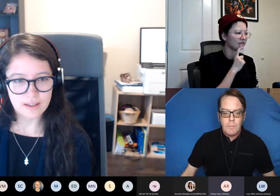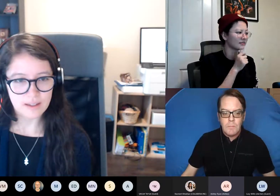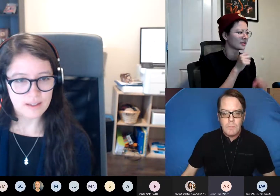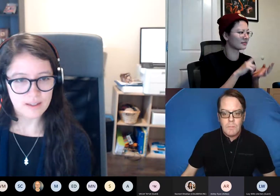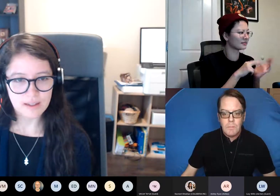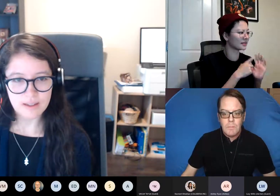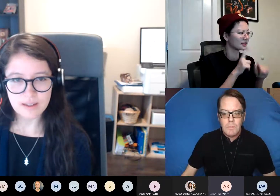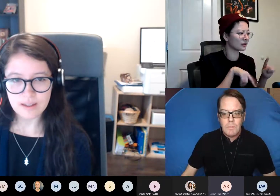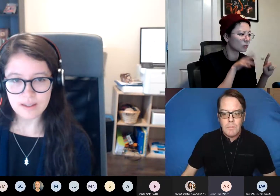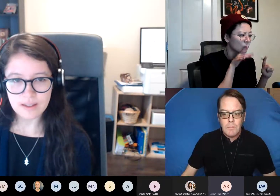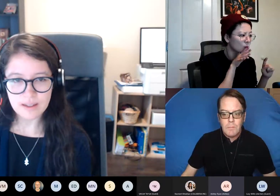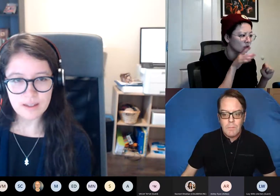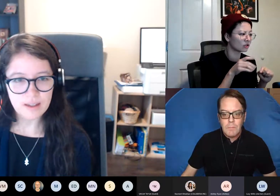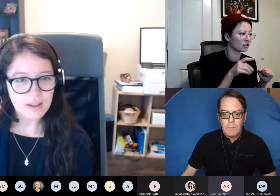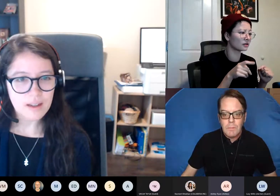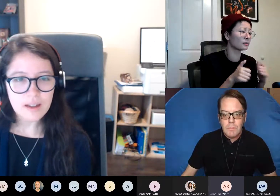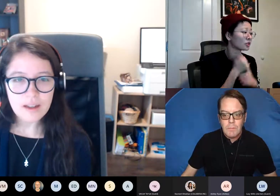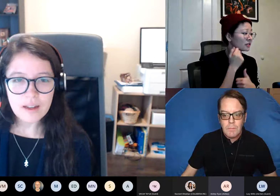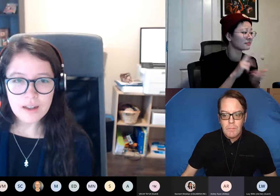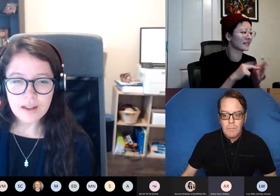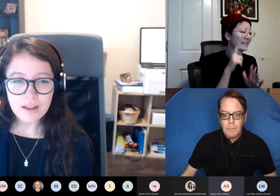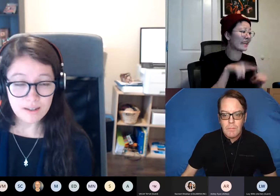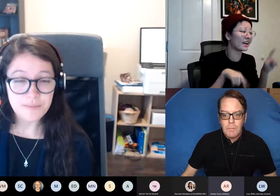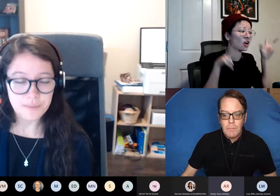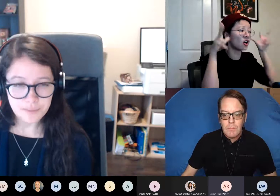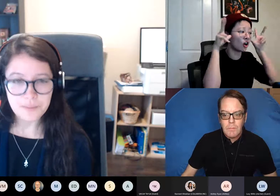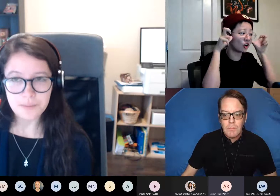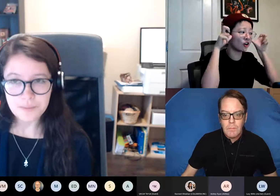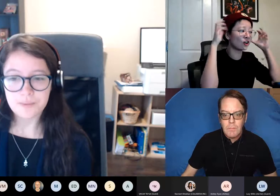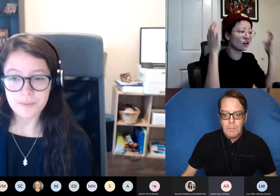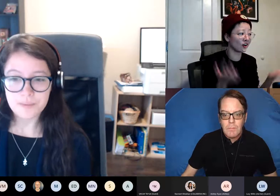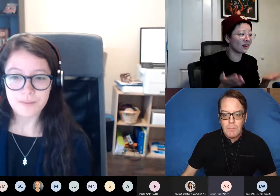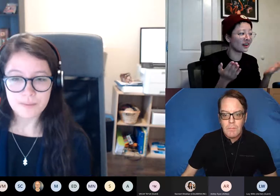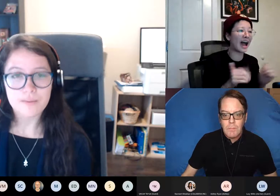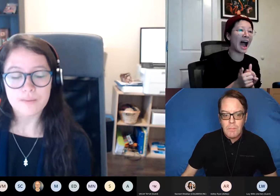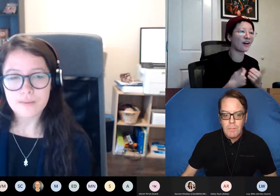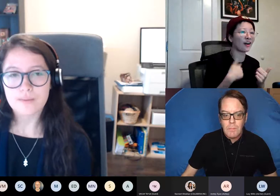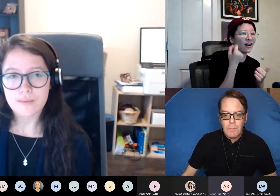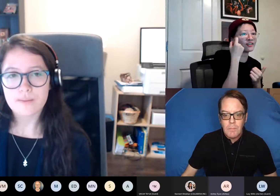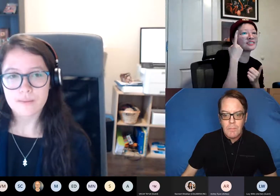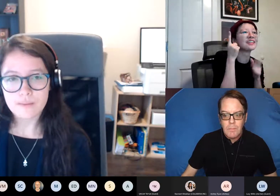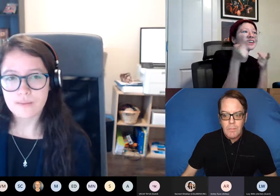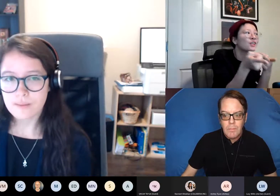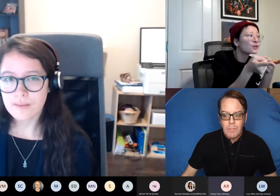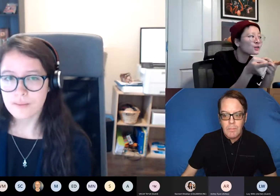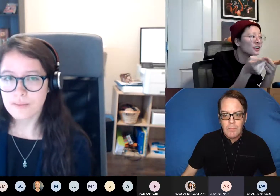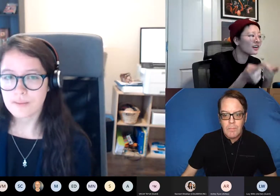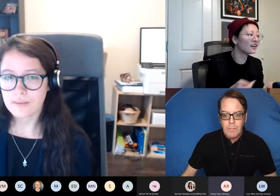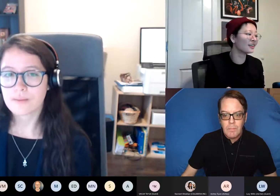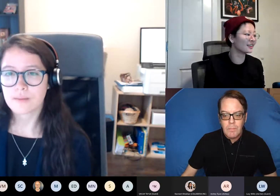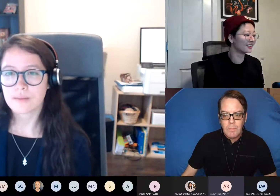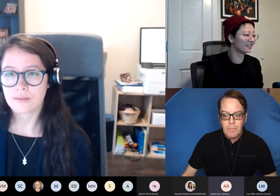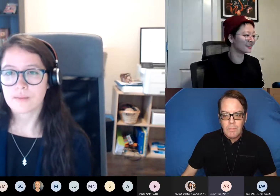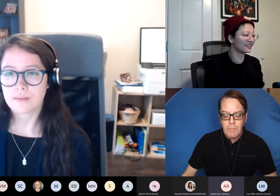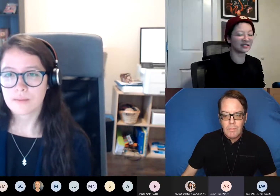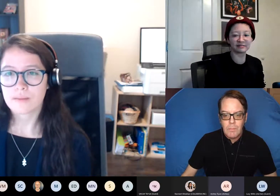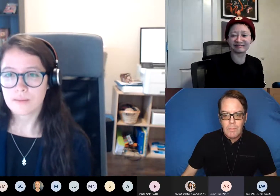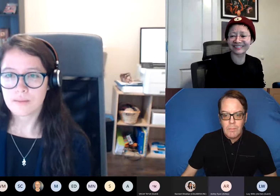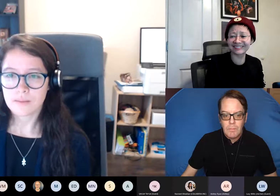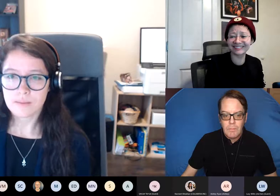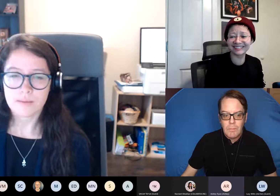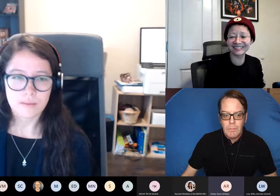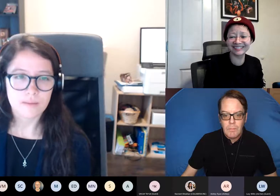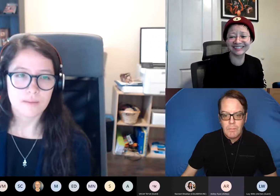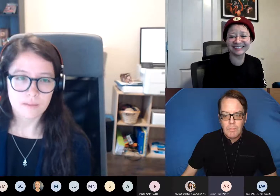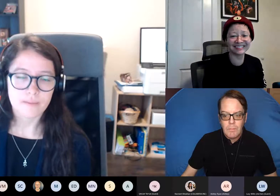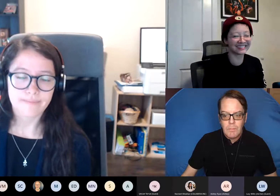person understands, but what happens when the hearing person wants to interact back? Again, the burden of communication is placed